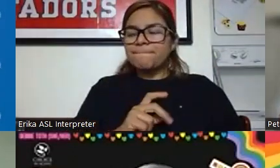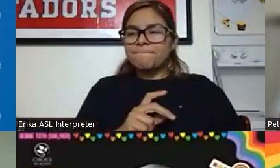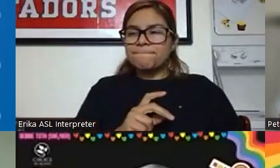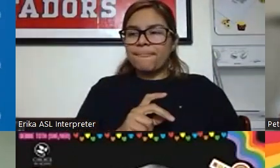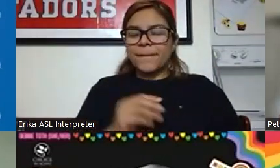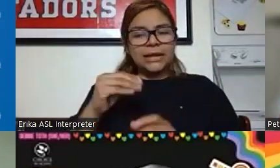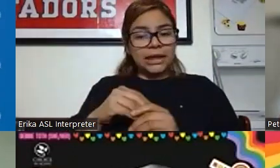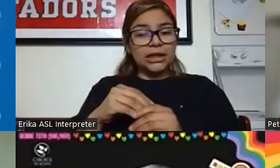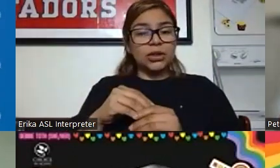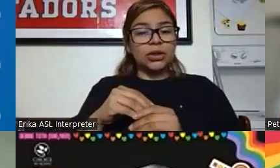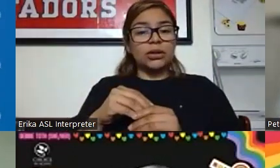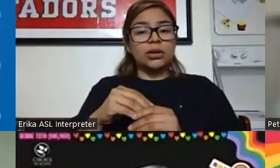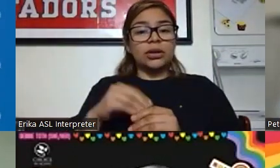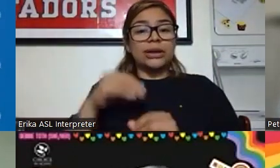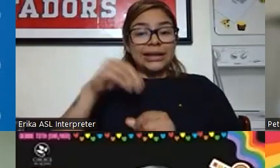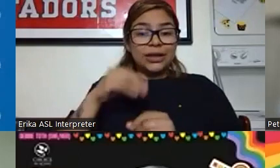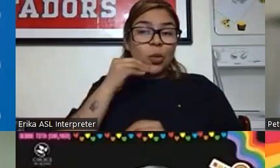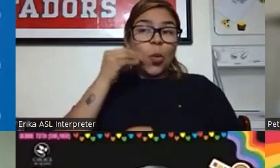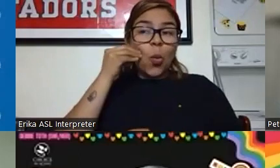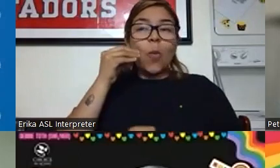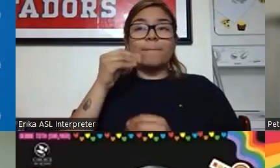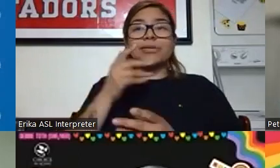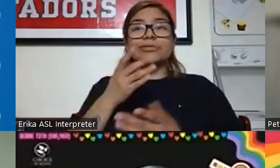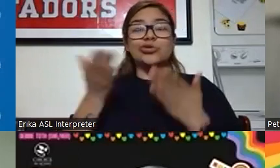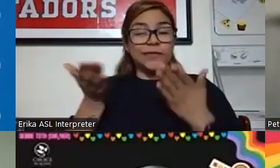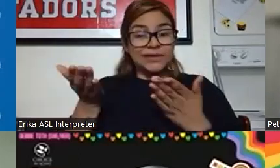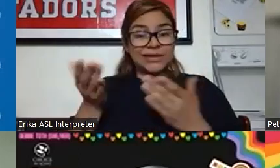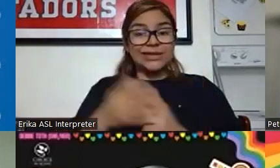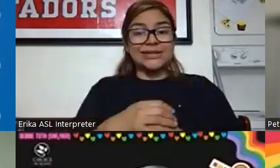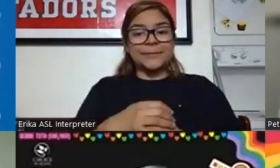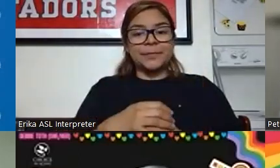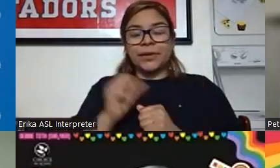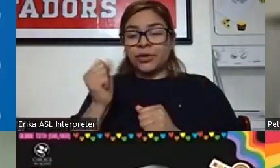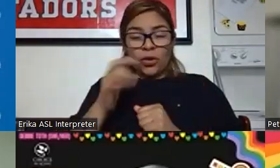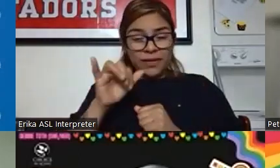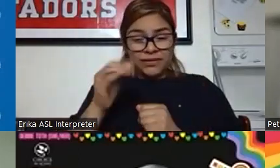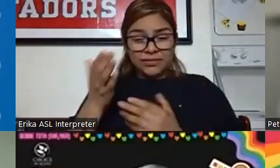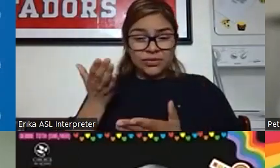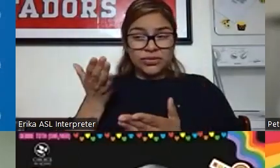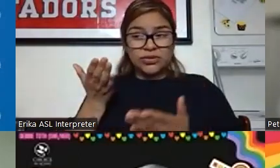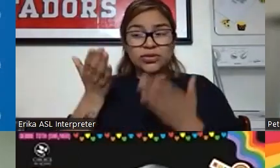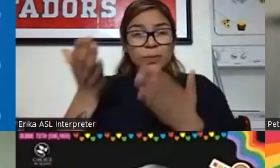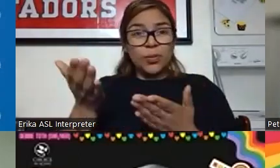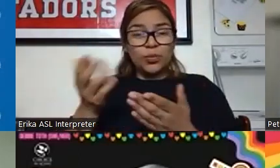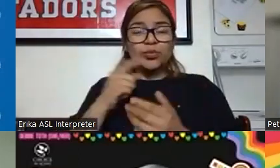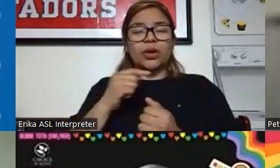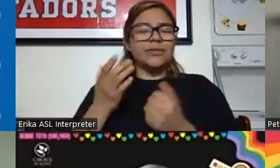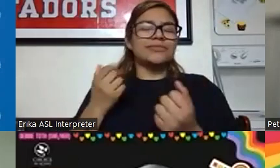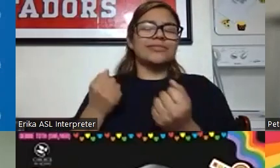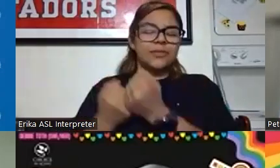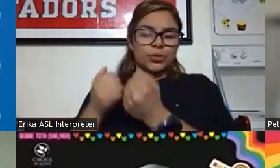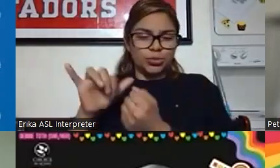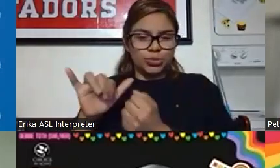in-home support services and all the LTSS programs that support our valued community members staying